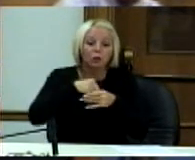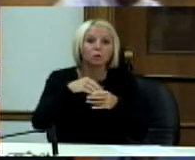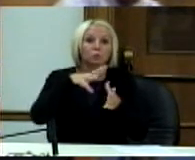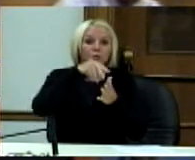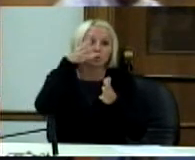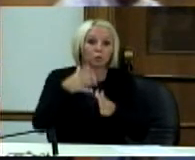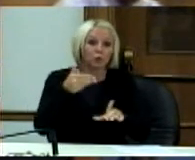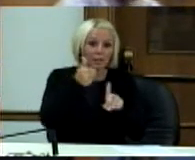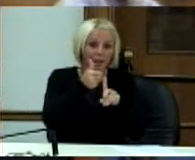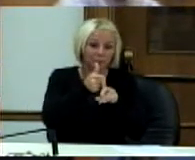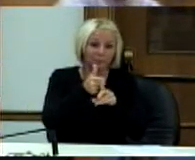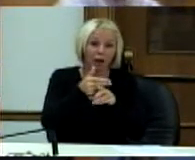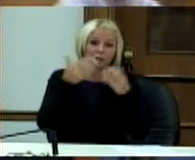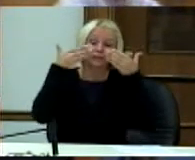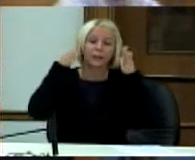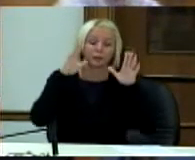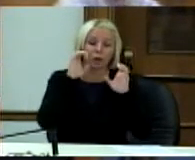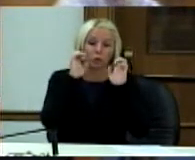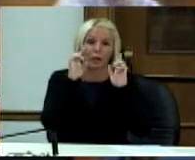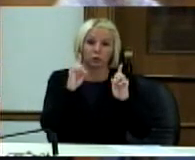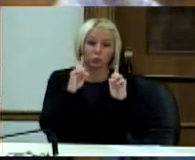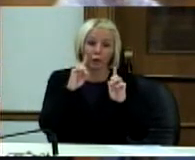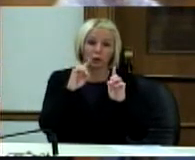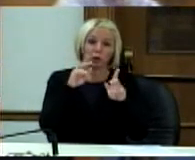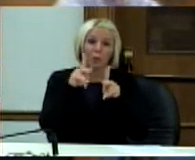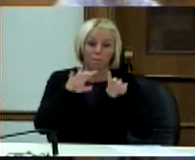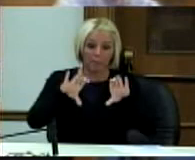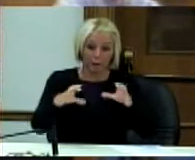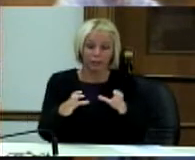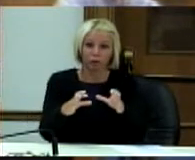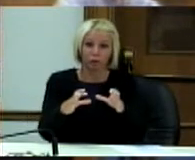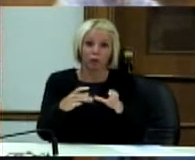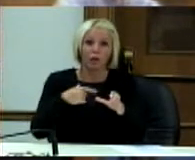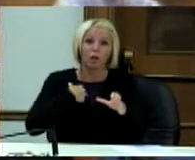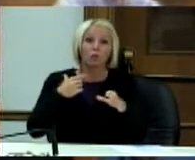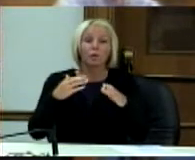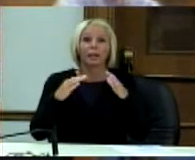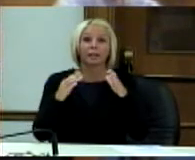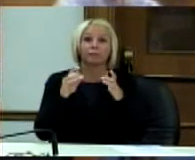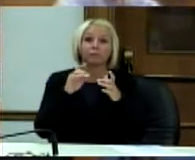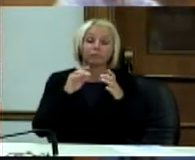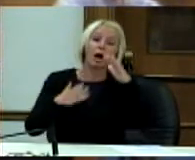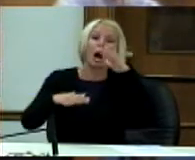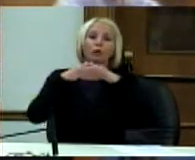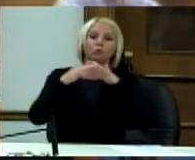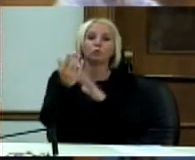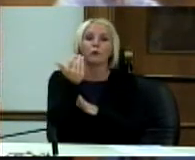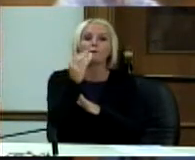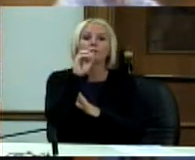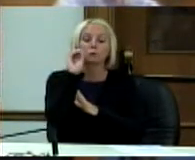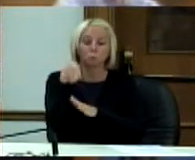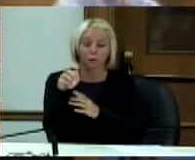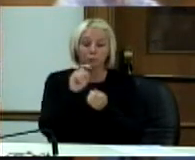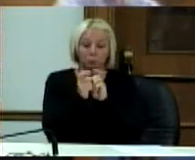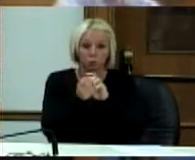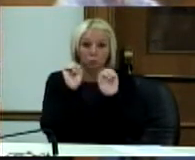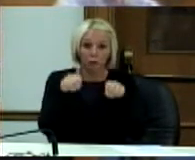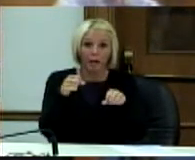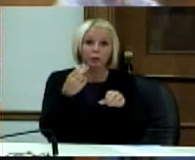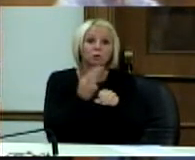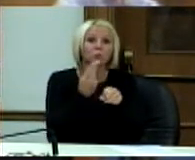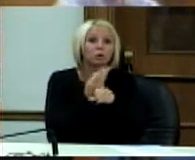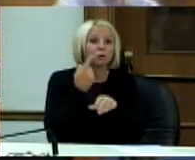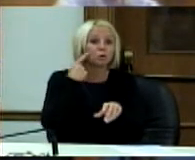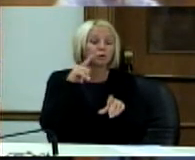includes students in the general education population. We can shift that 15%, up to 15%, to